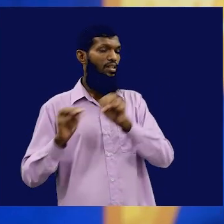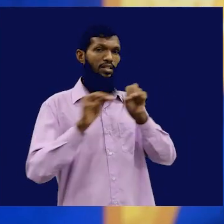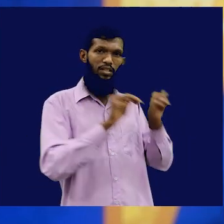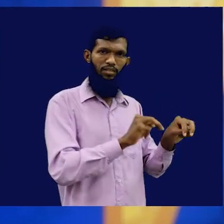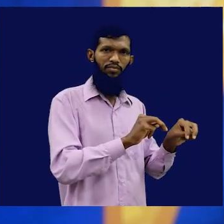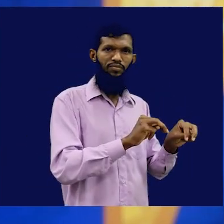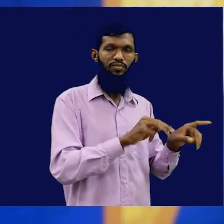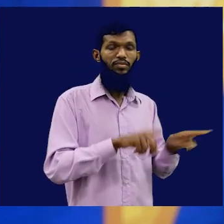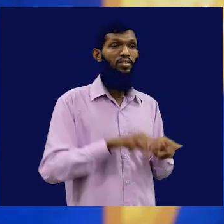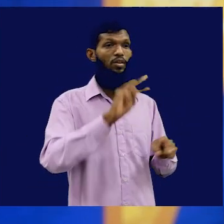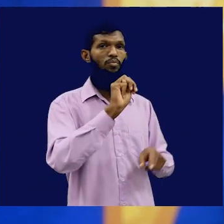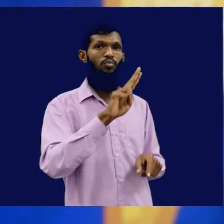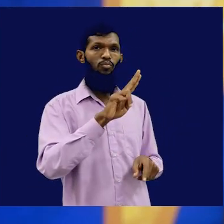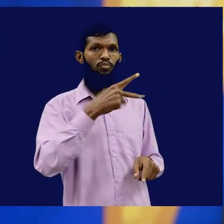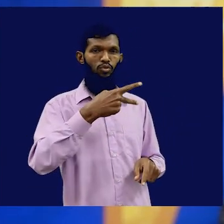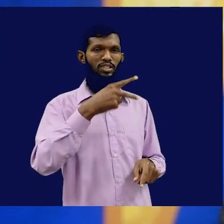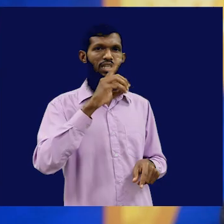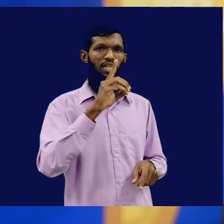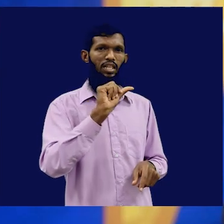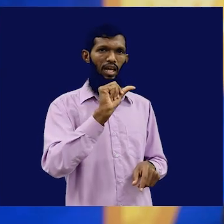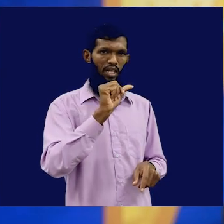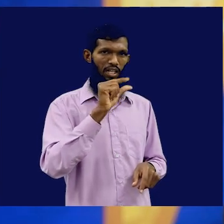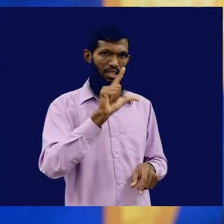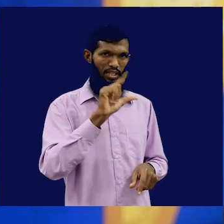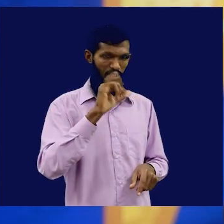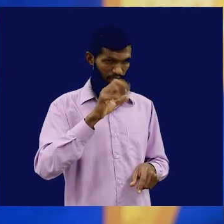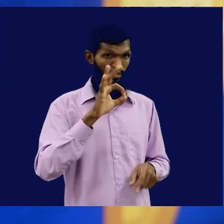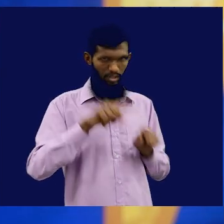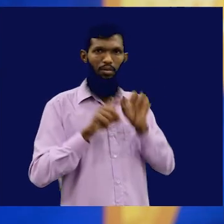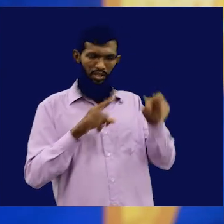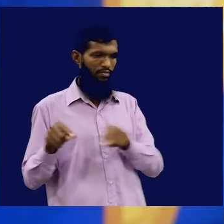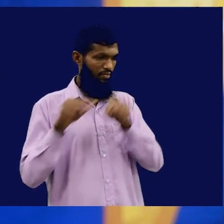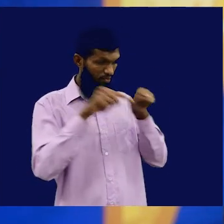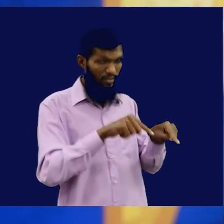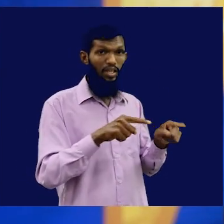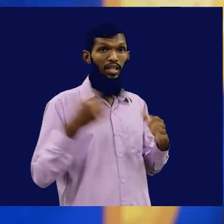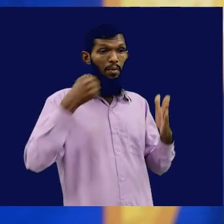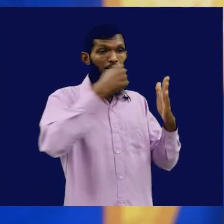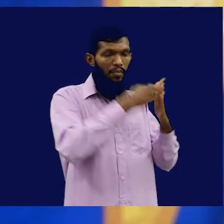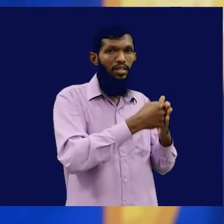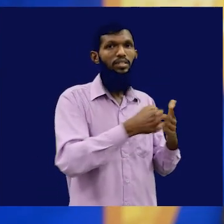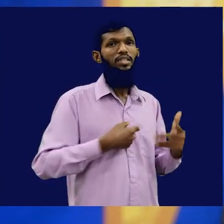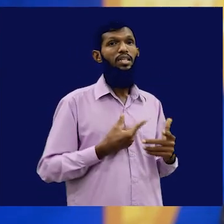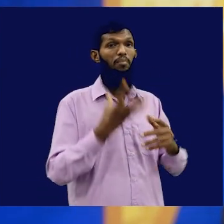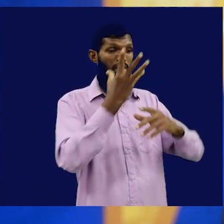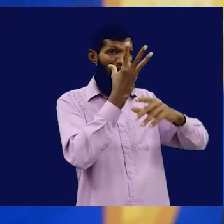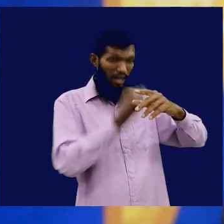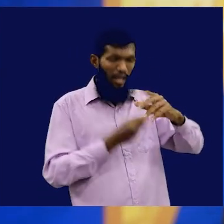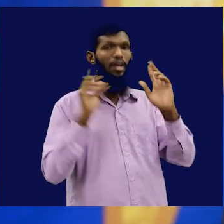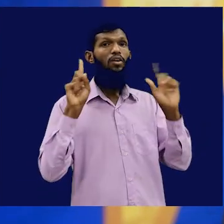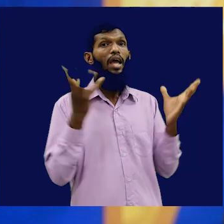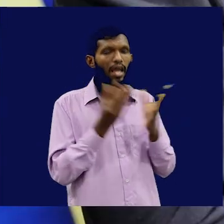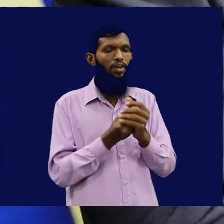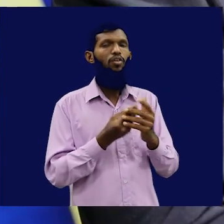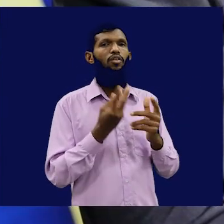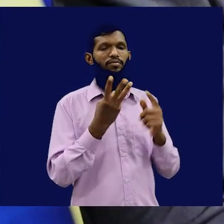and remembering Allah subhanahu wa ta'ala. Upon reaching Muzdalifah, Maghrib and Isha prayers will be offered combined at Isha